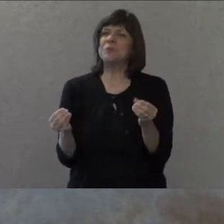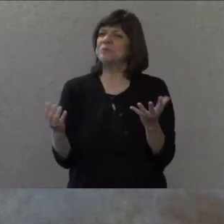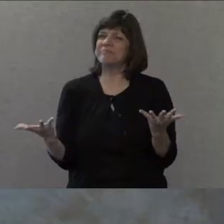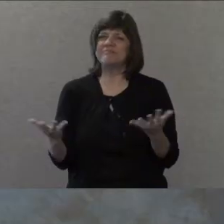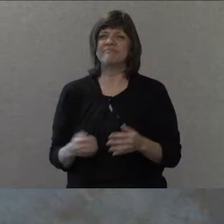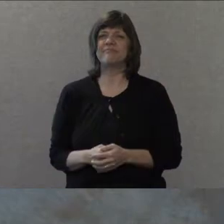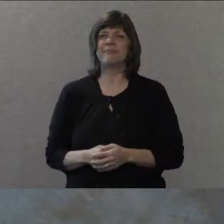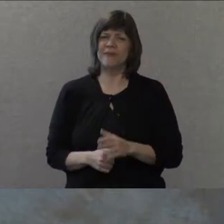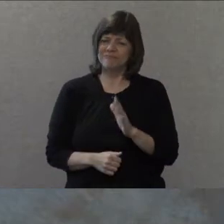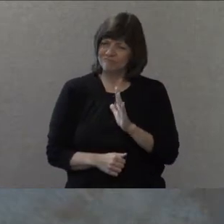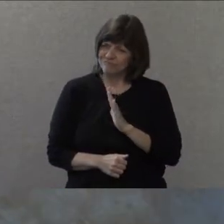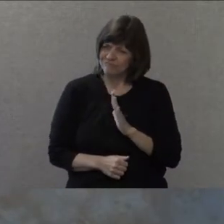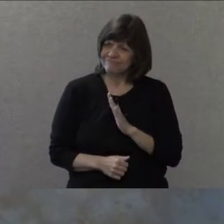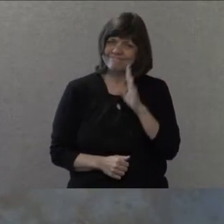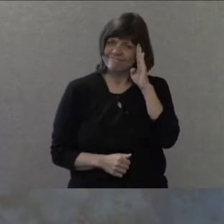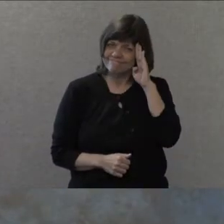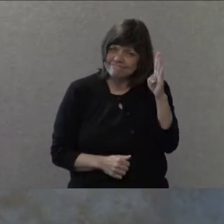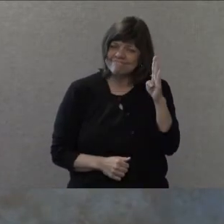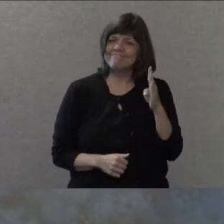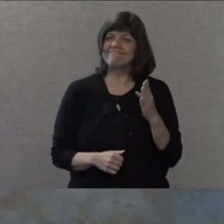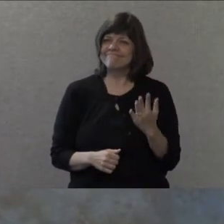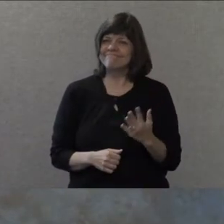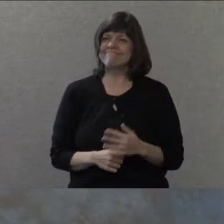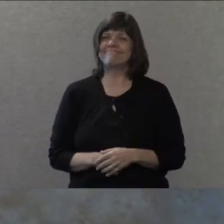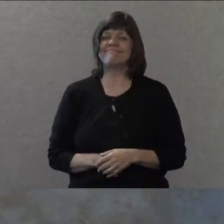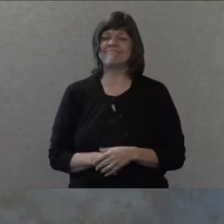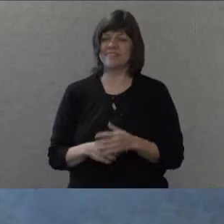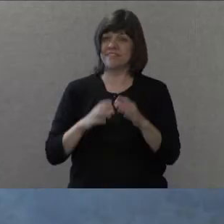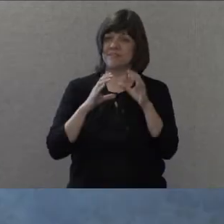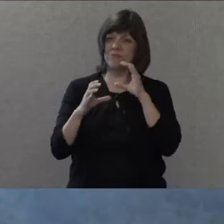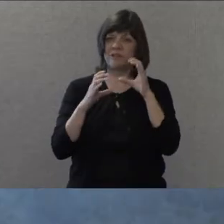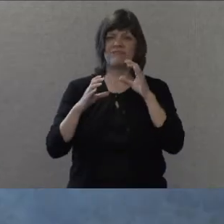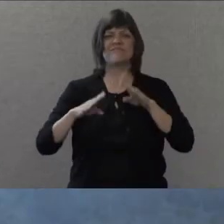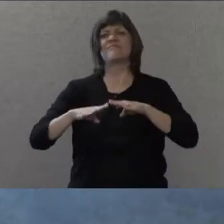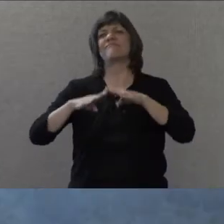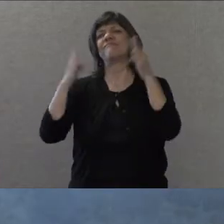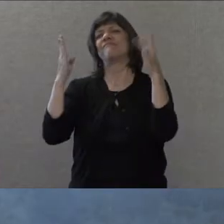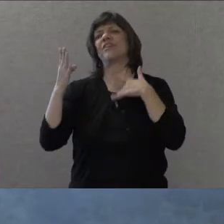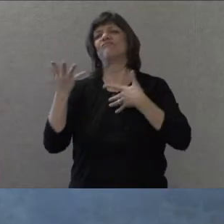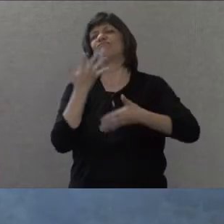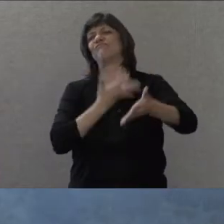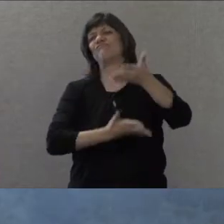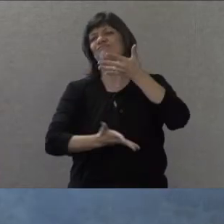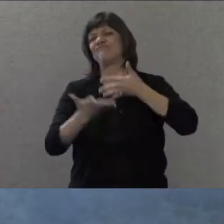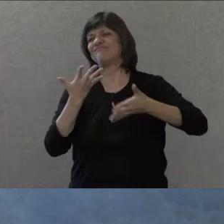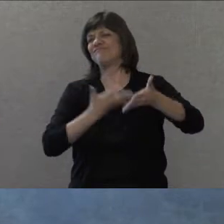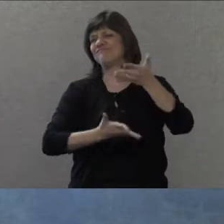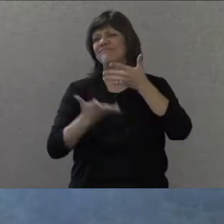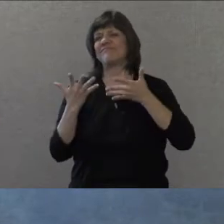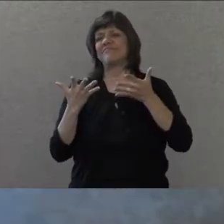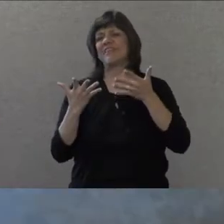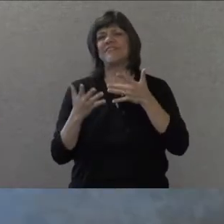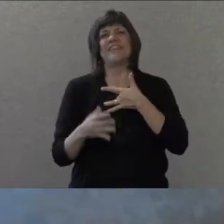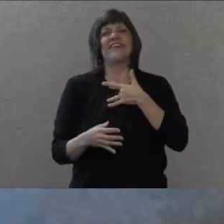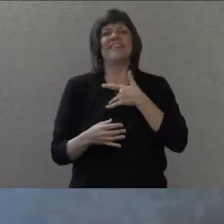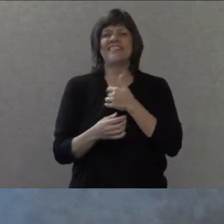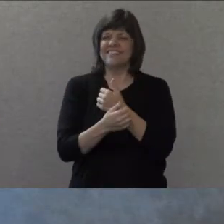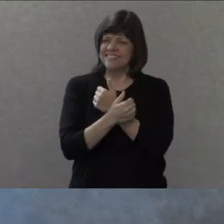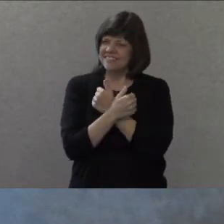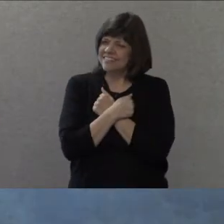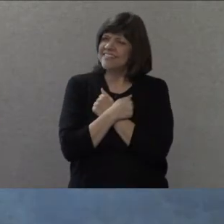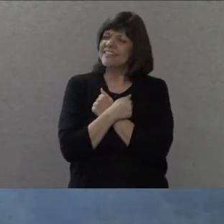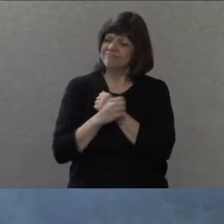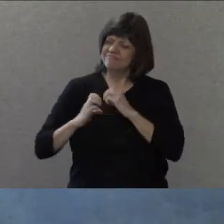honestly. A lack of coercion. Be courteous to one another. Open communication. Being